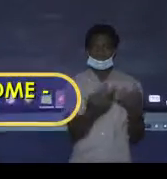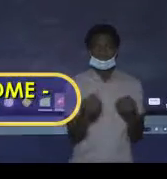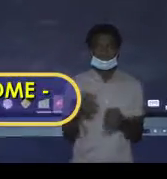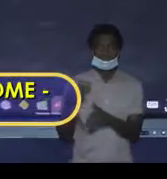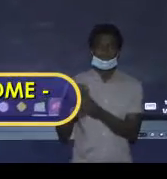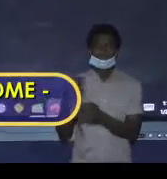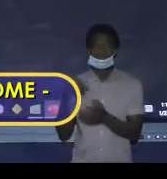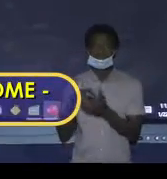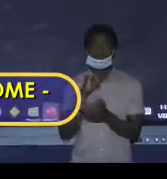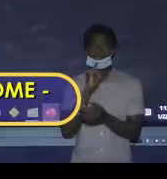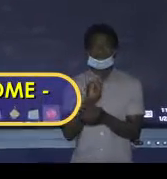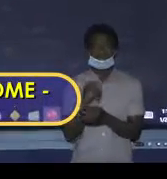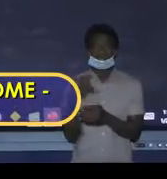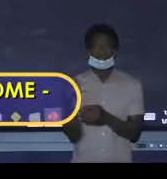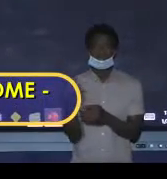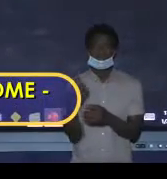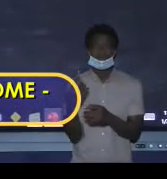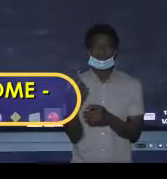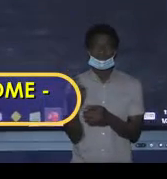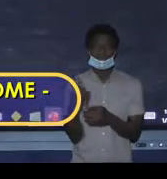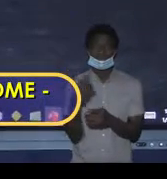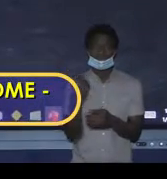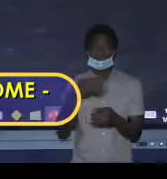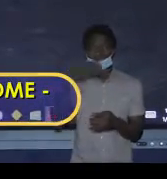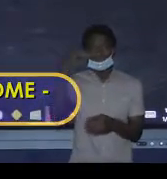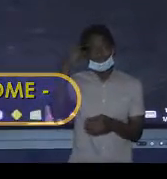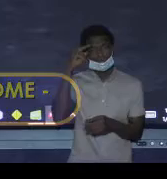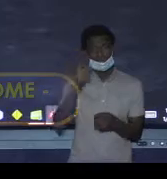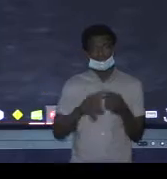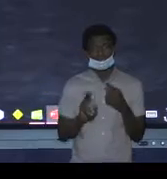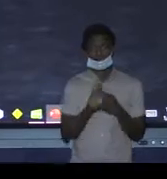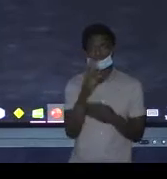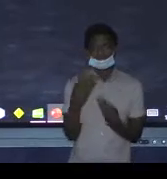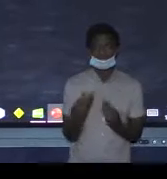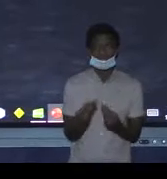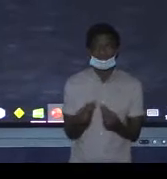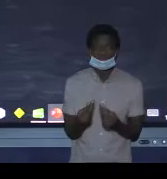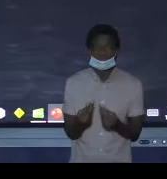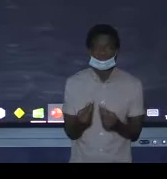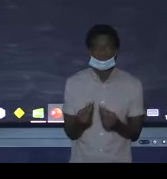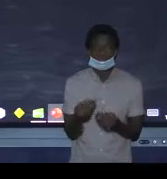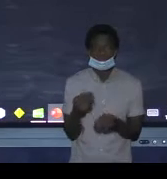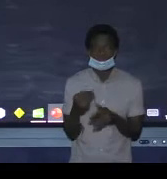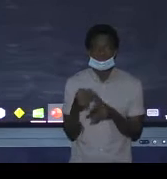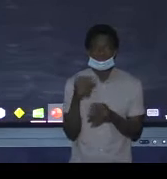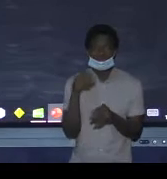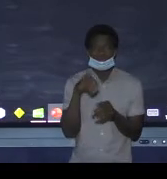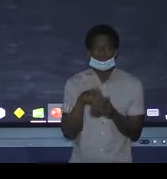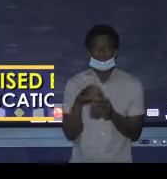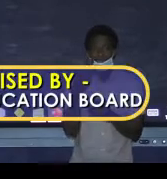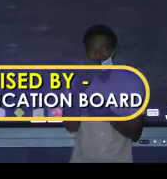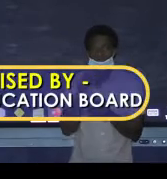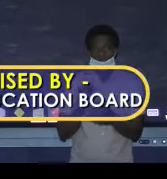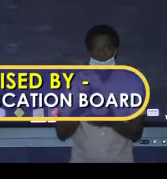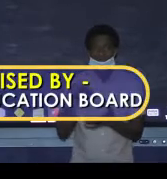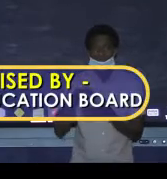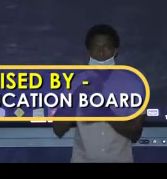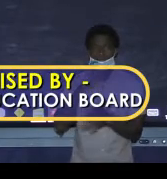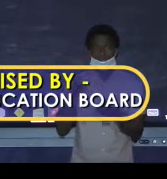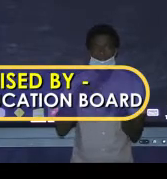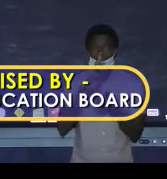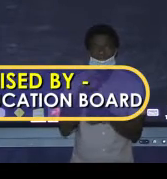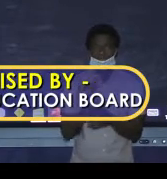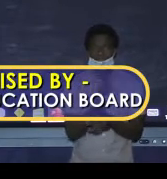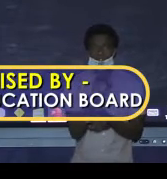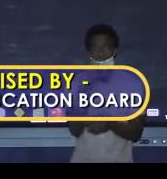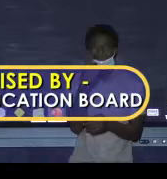words, it is always the best for you to use fewer words in speech or writing. This